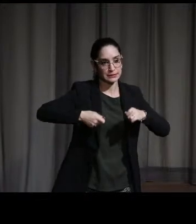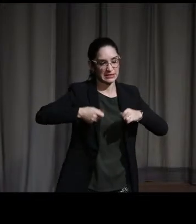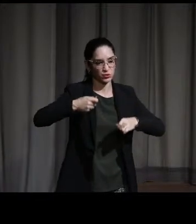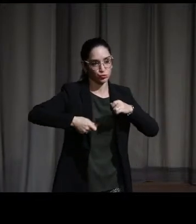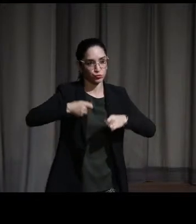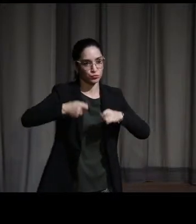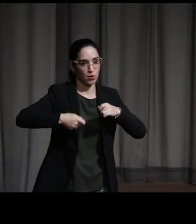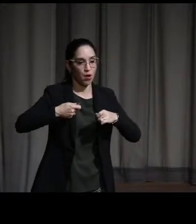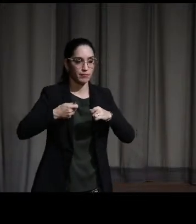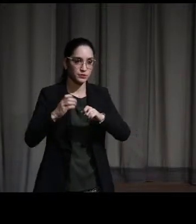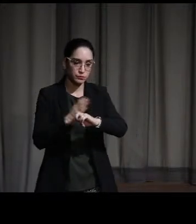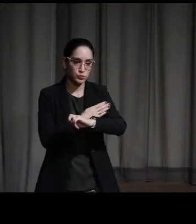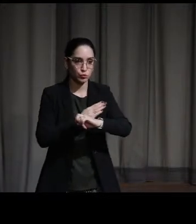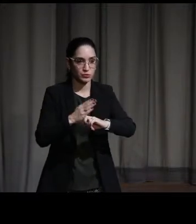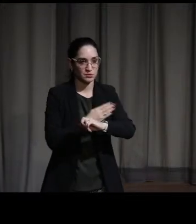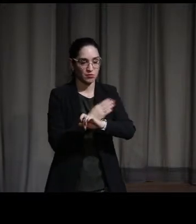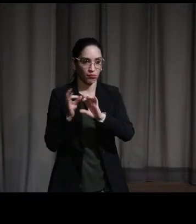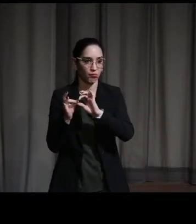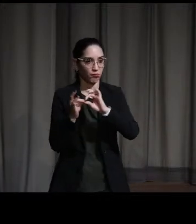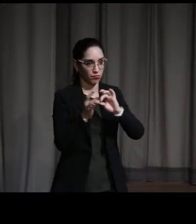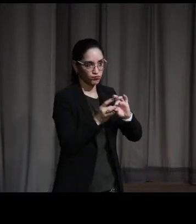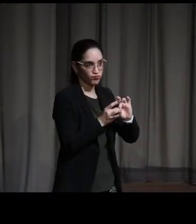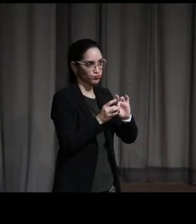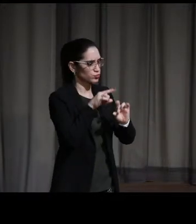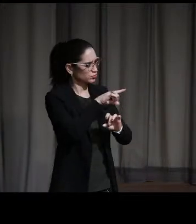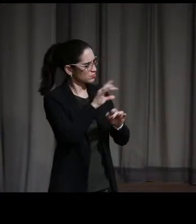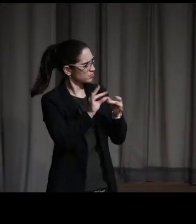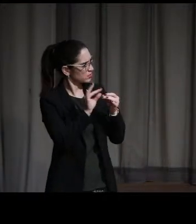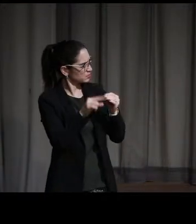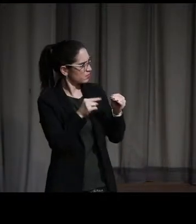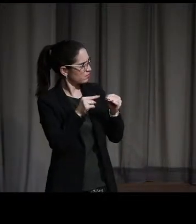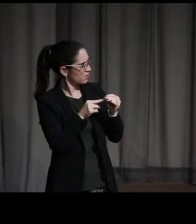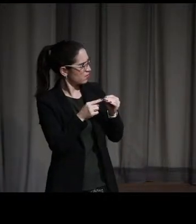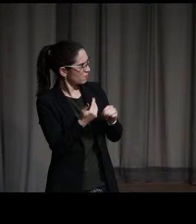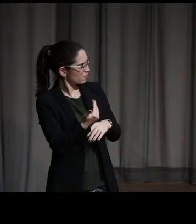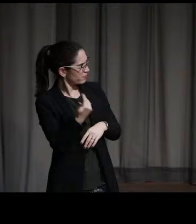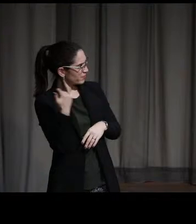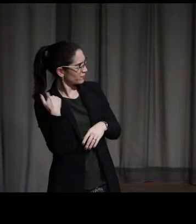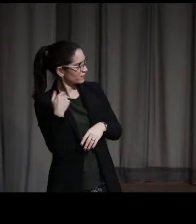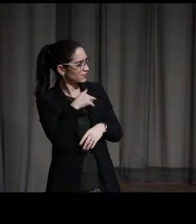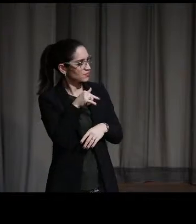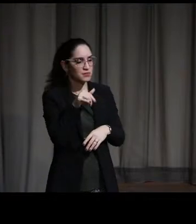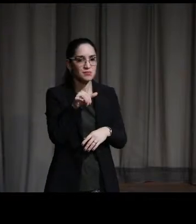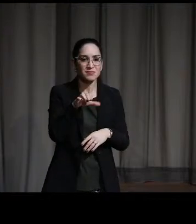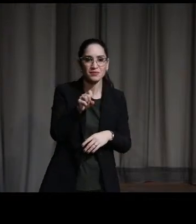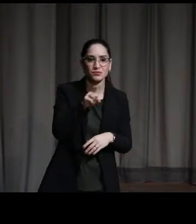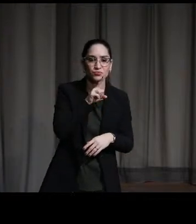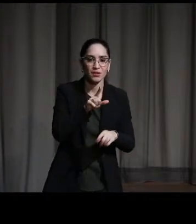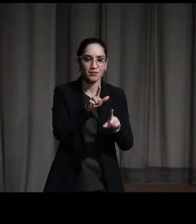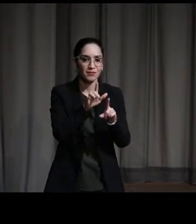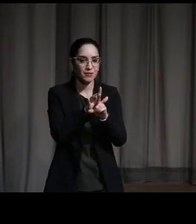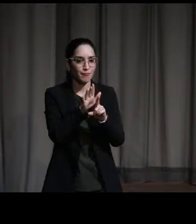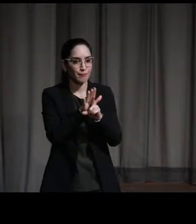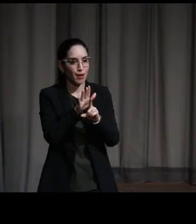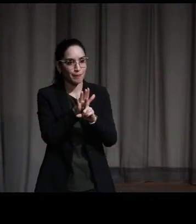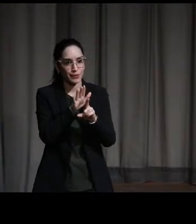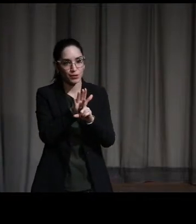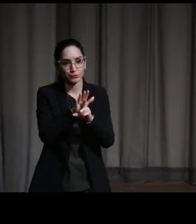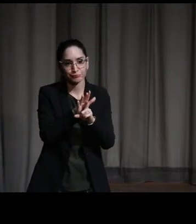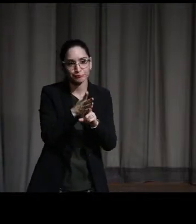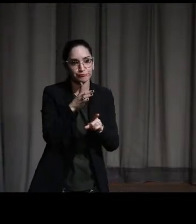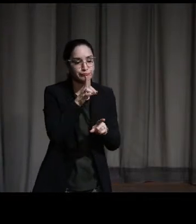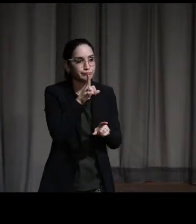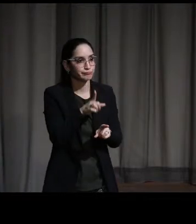there. And Carol, you had referenced it before. That was the soundtrack, the bass. popular soundtrack of the early 60s and of